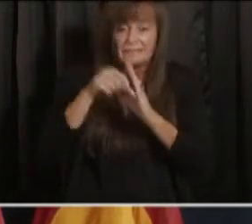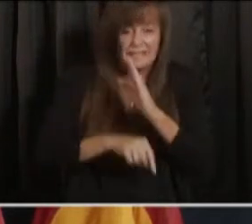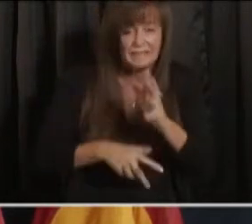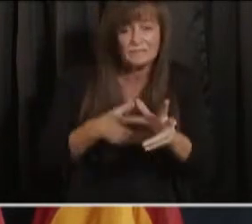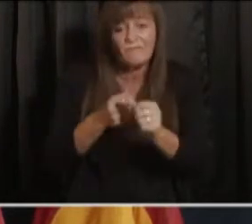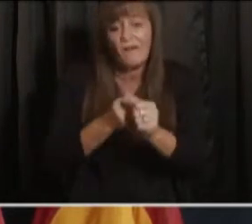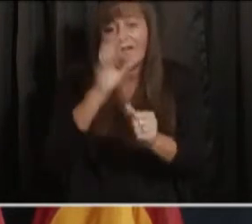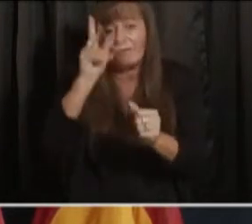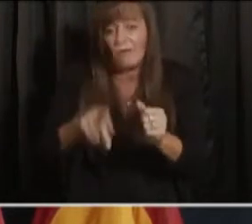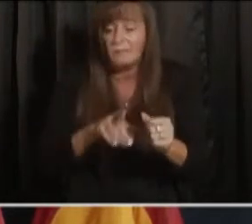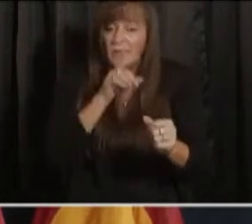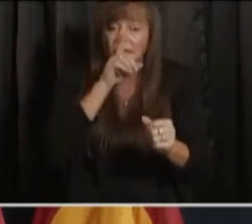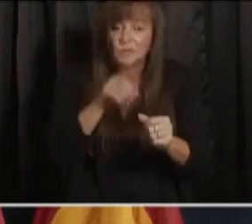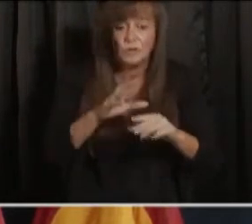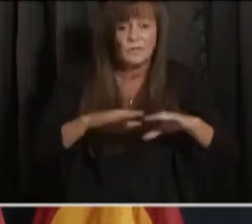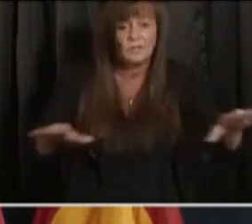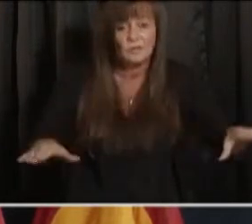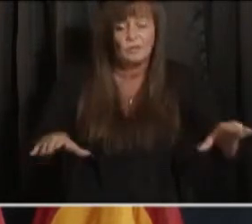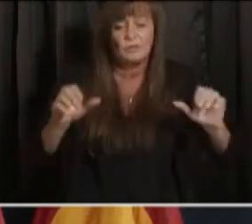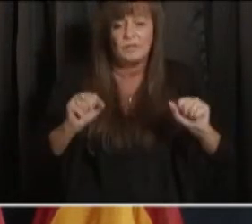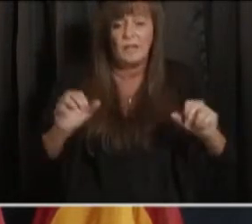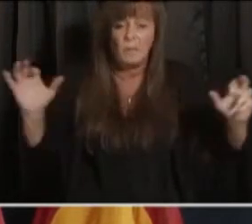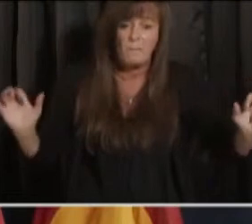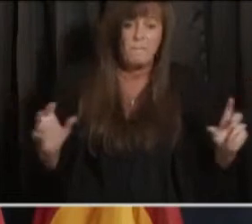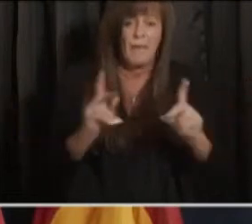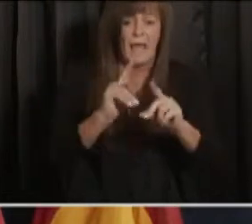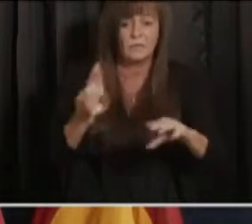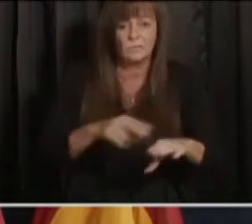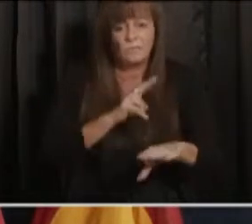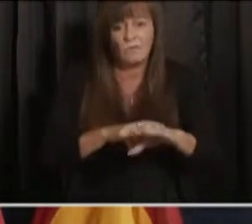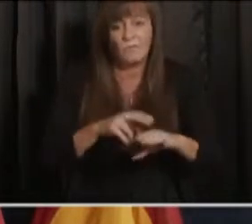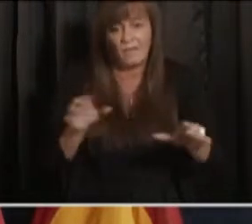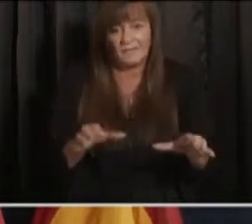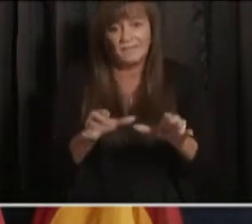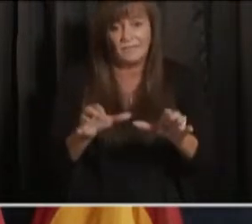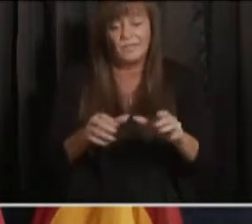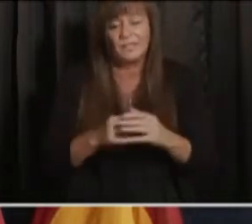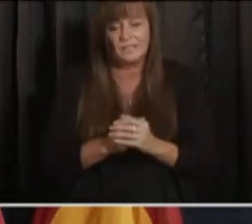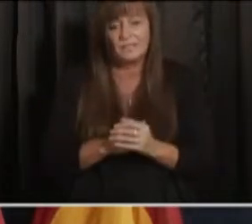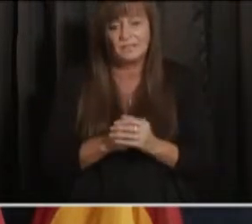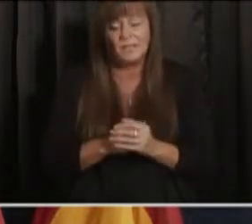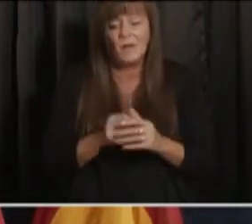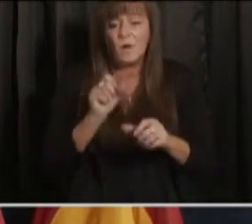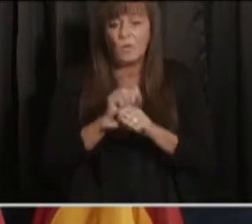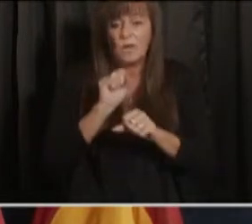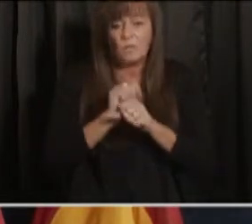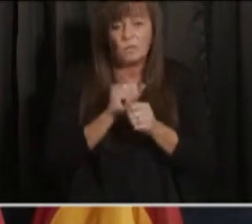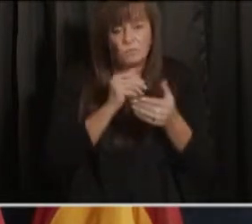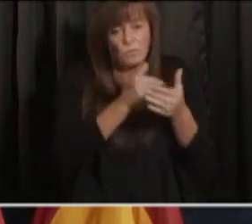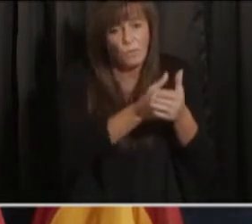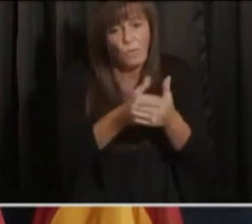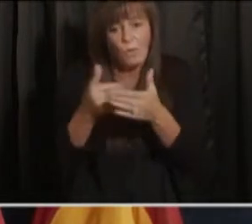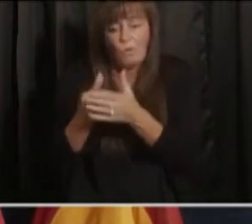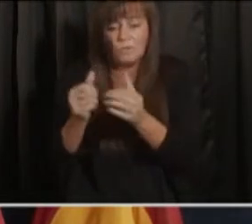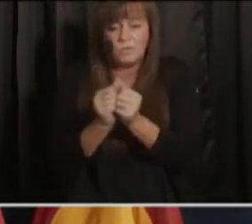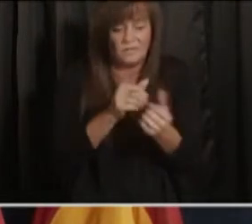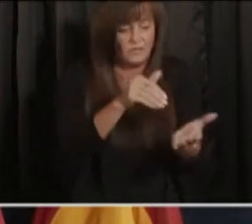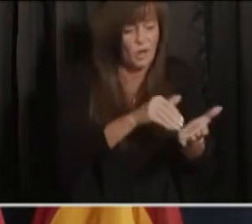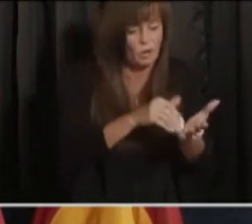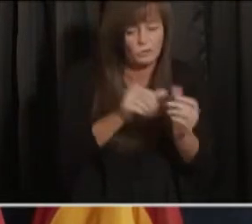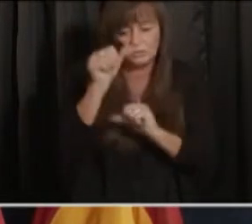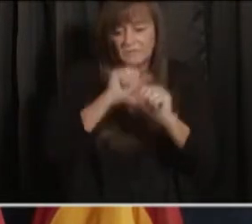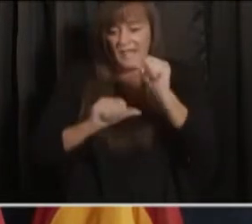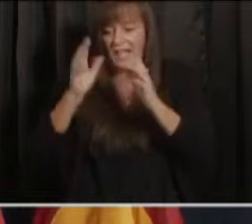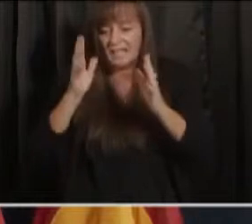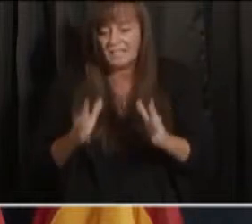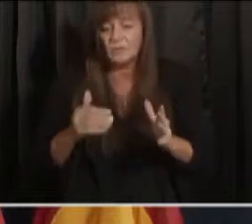that they could return safely to their normal activities. We've worked closely with our physicians and scientists to create